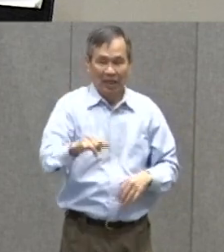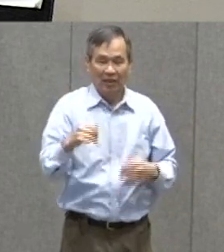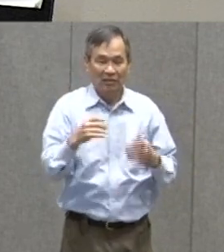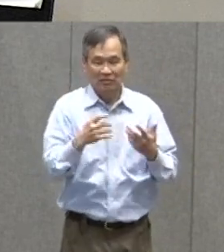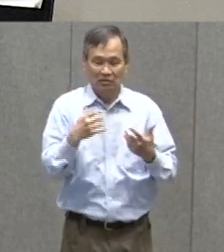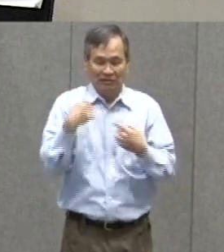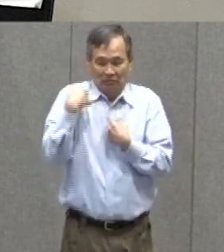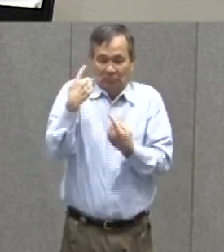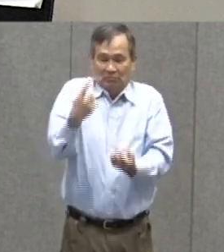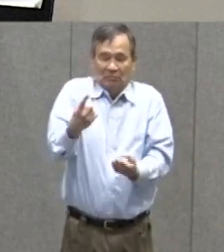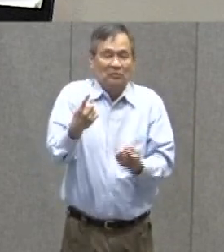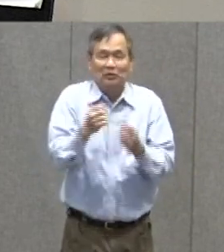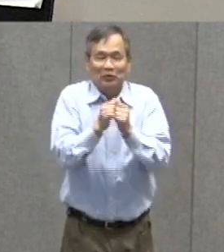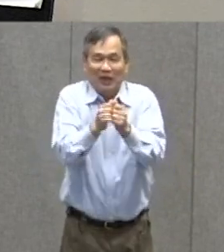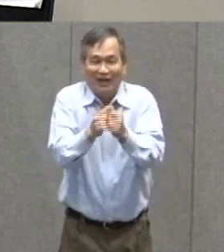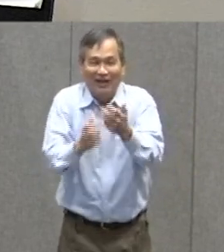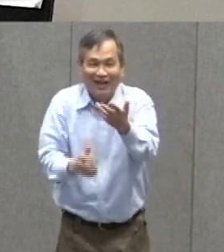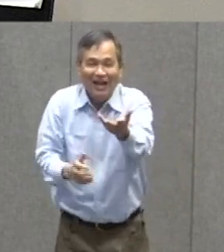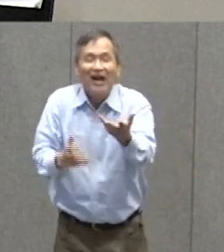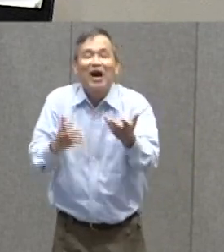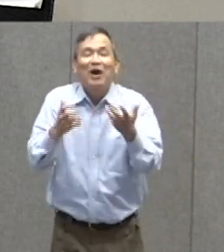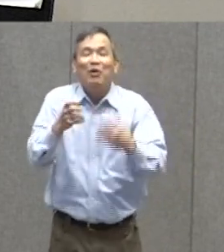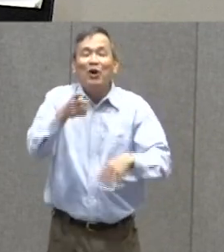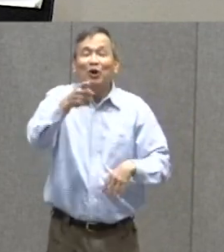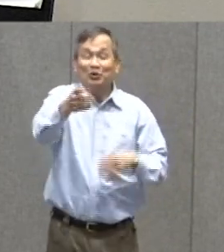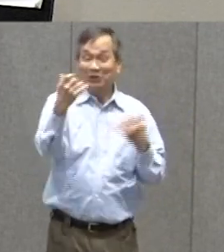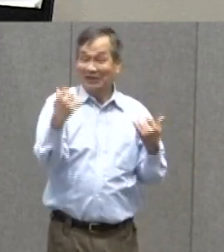together, is I want you to now